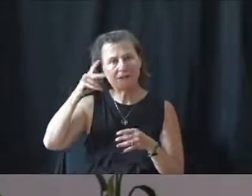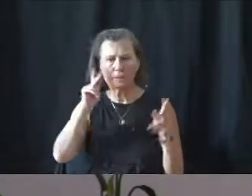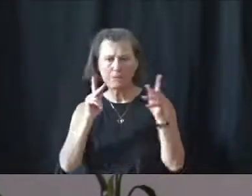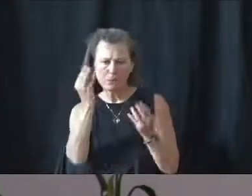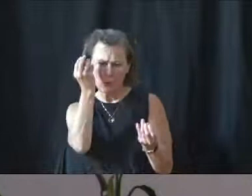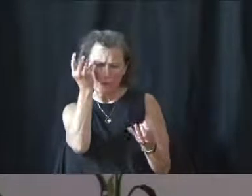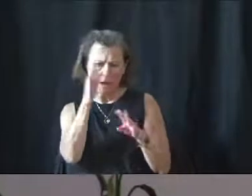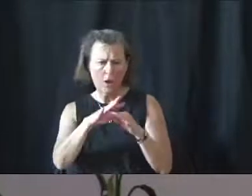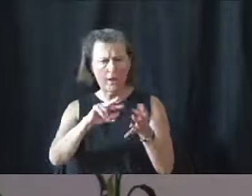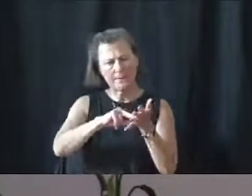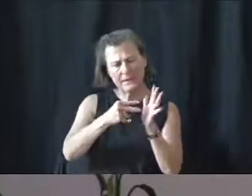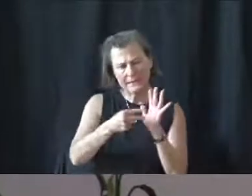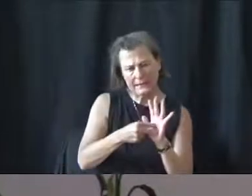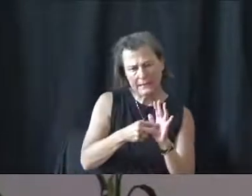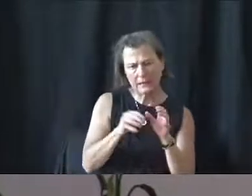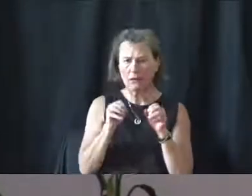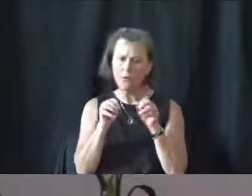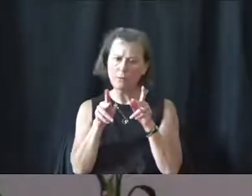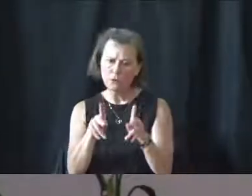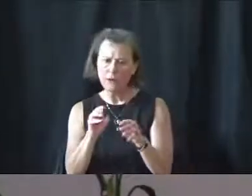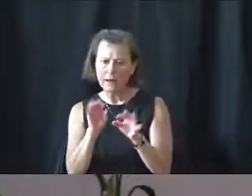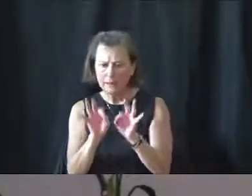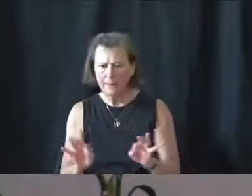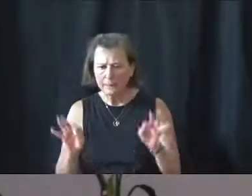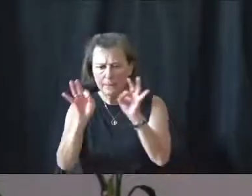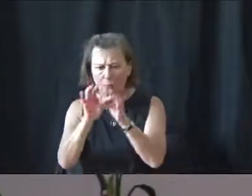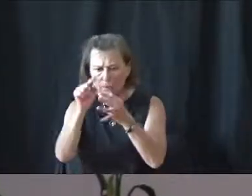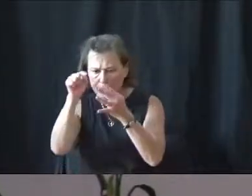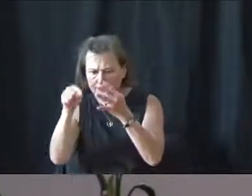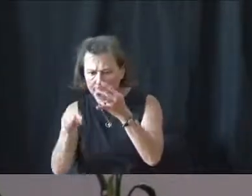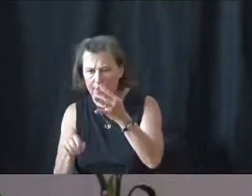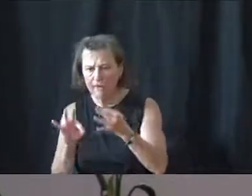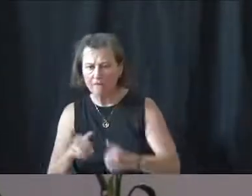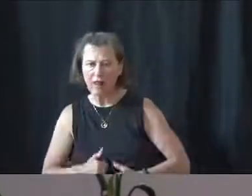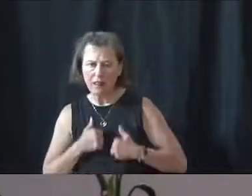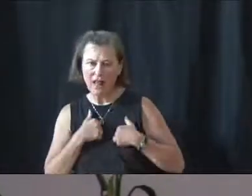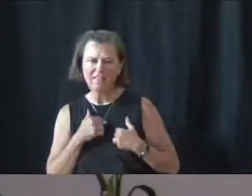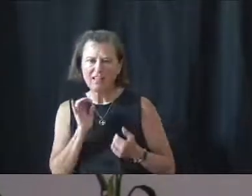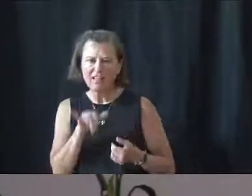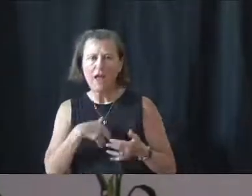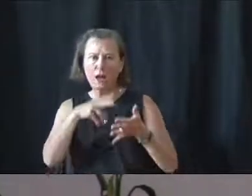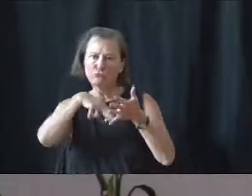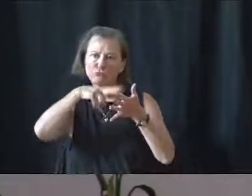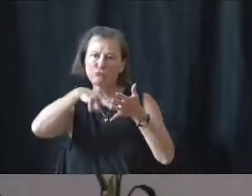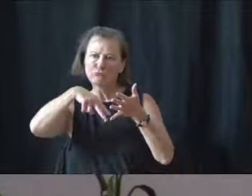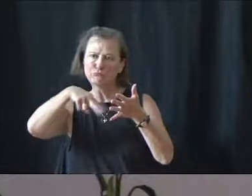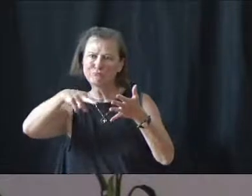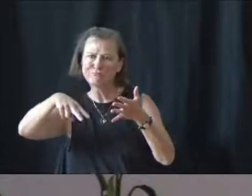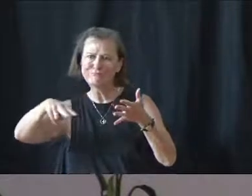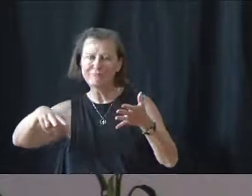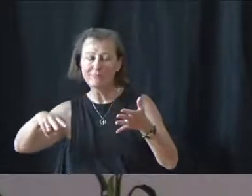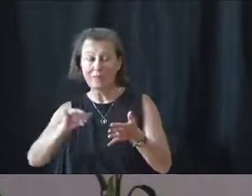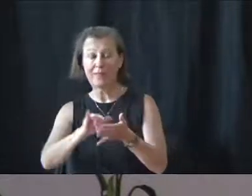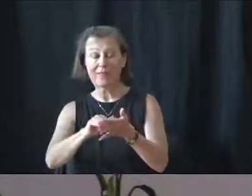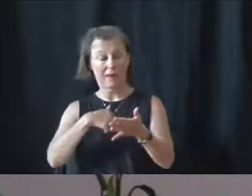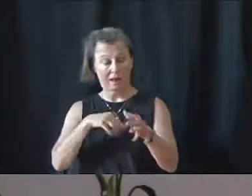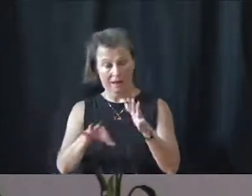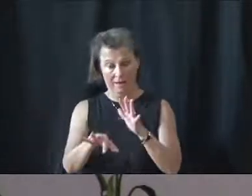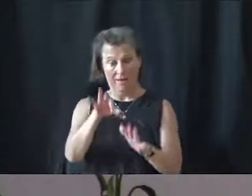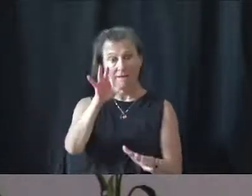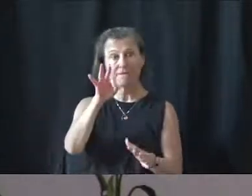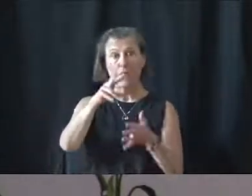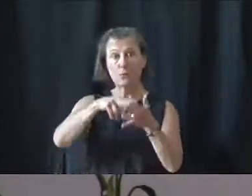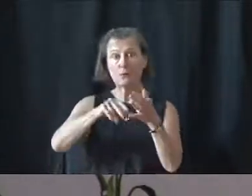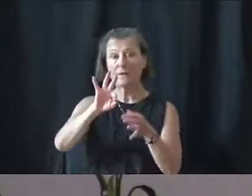and opportunities and imperatives of life. In the midst of that, I stumbled upon the readings of